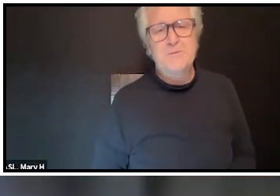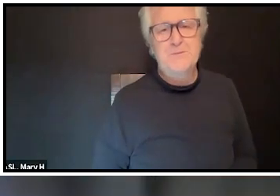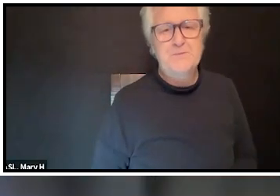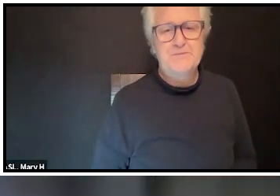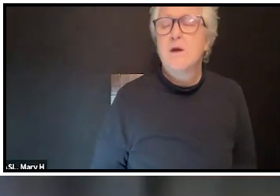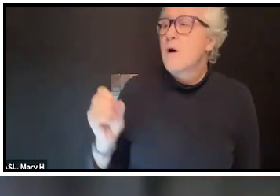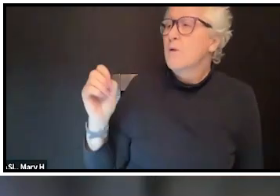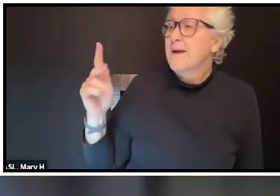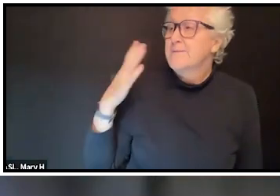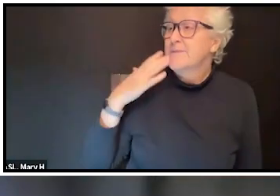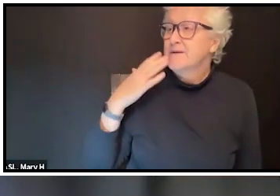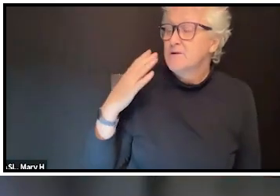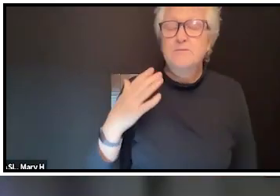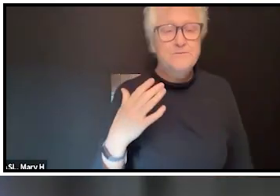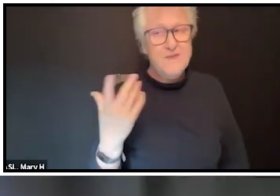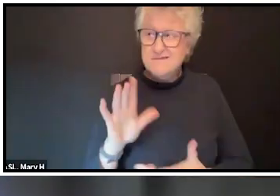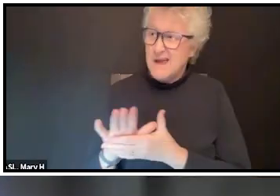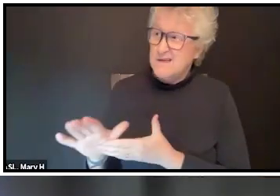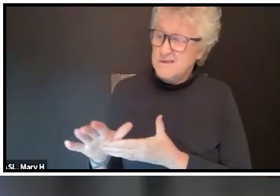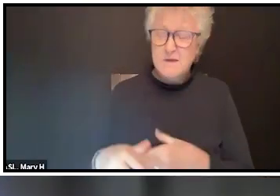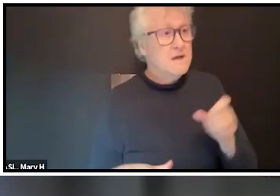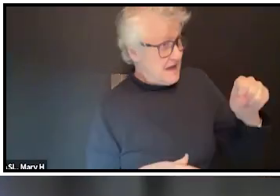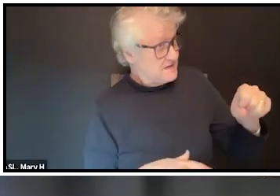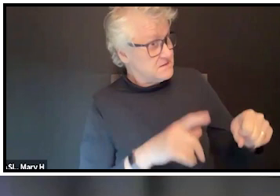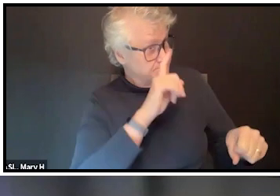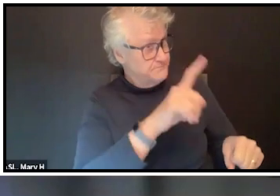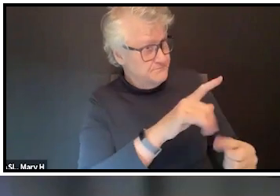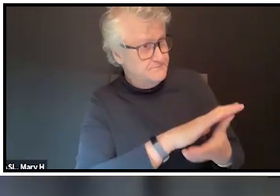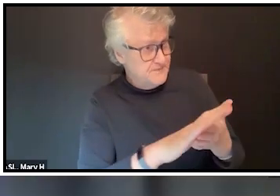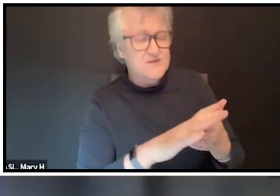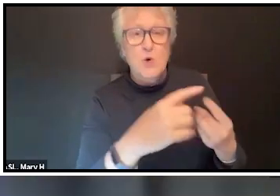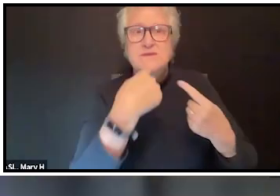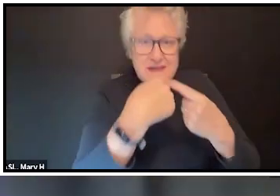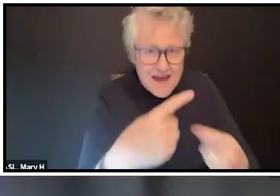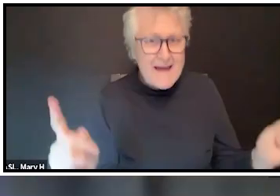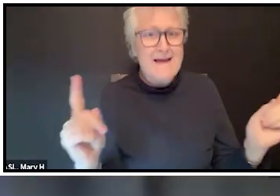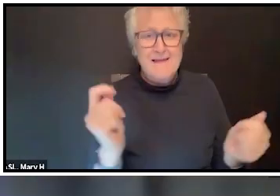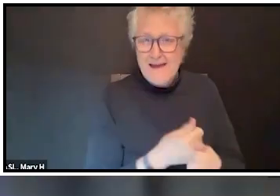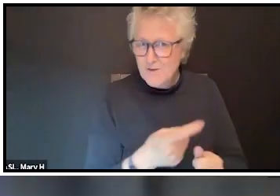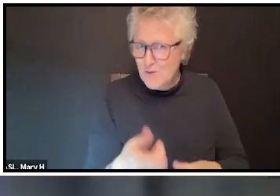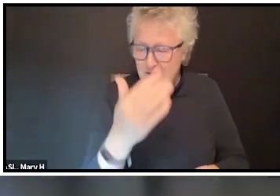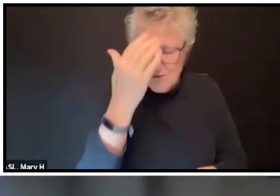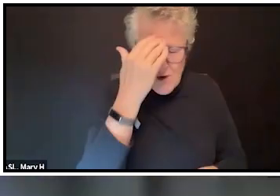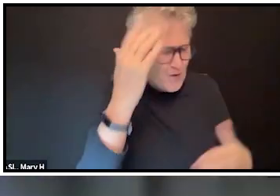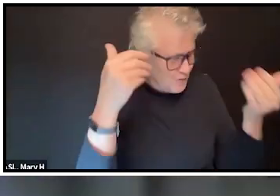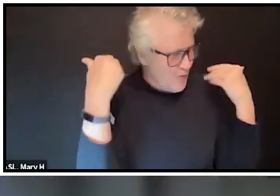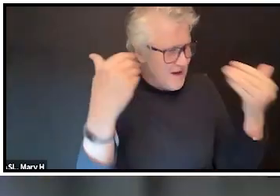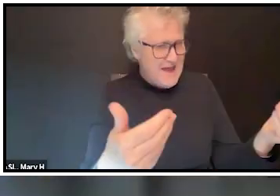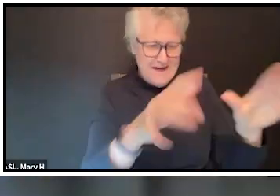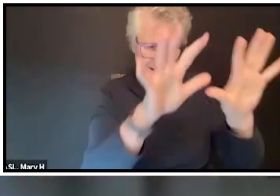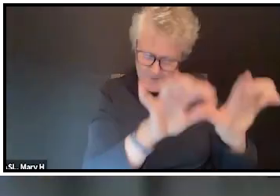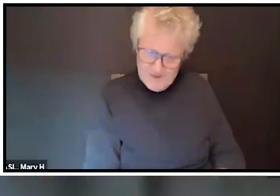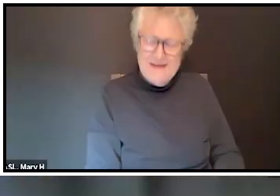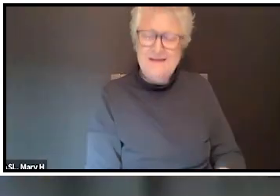nice. Yes, it is nice. So tell everybody, complete that survey. I can't say it enough.